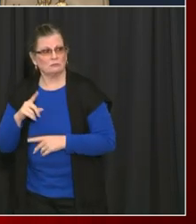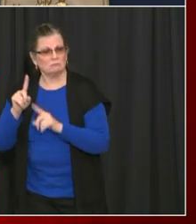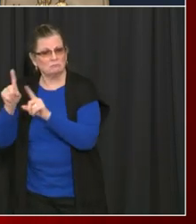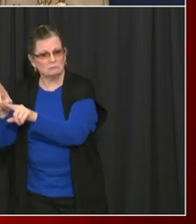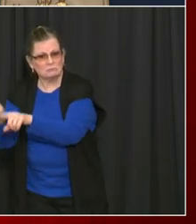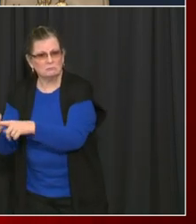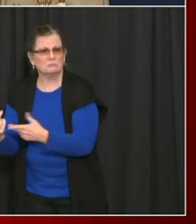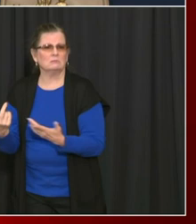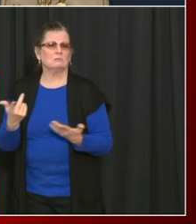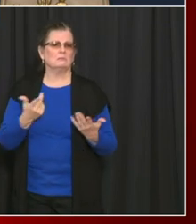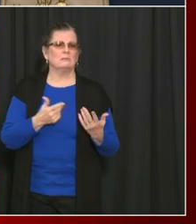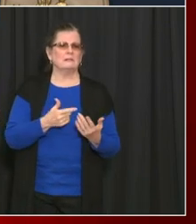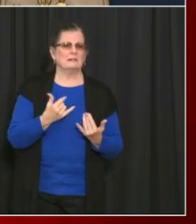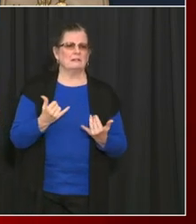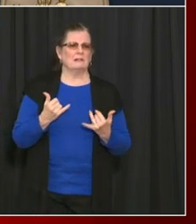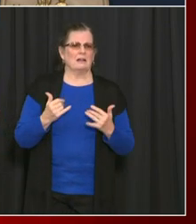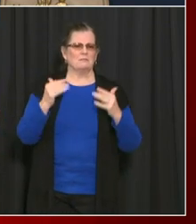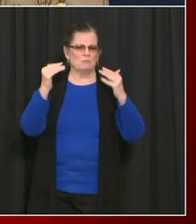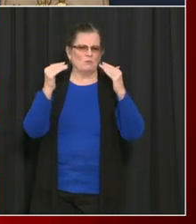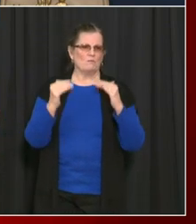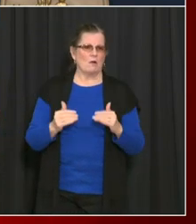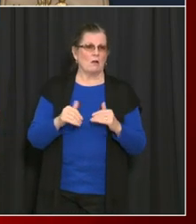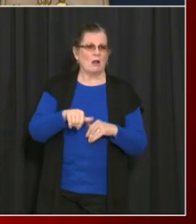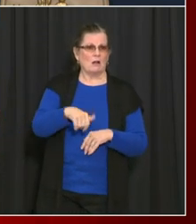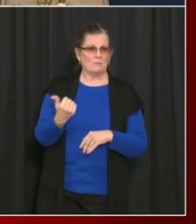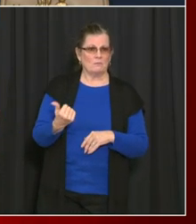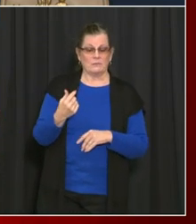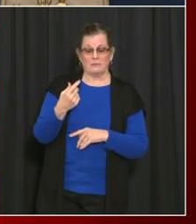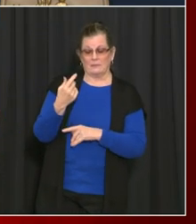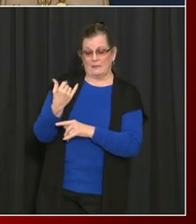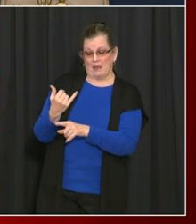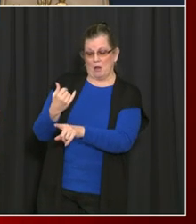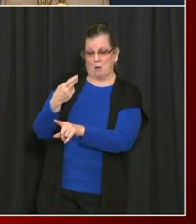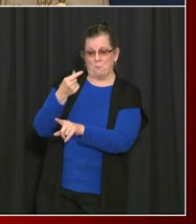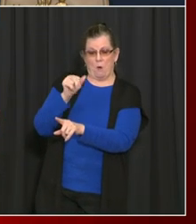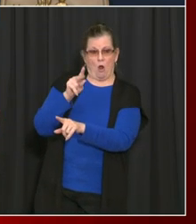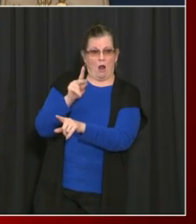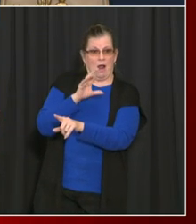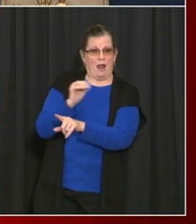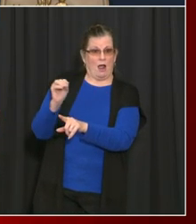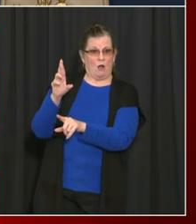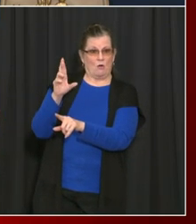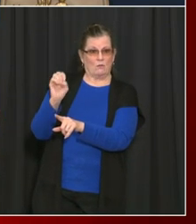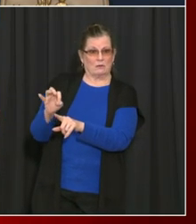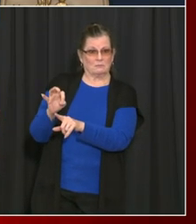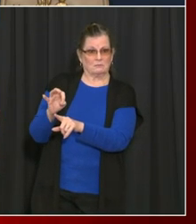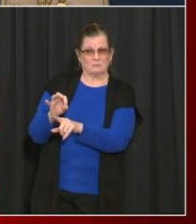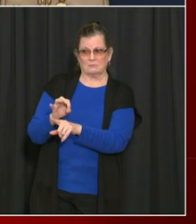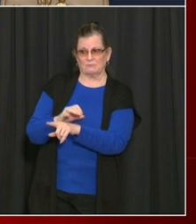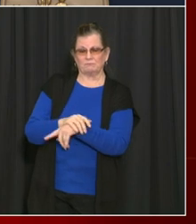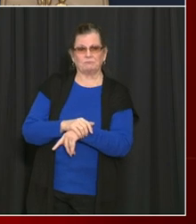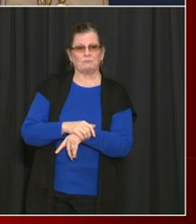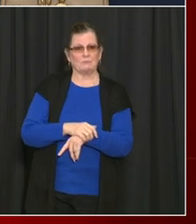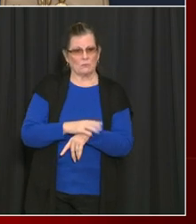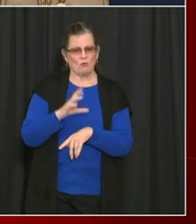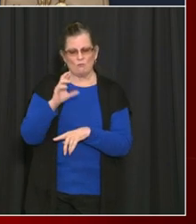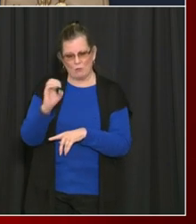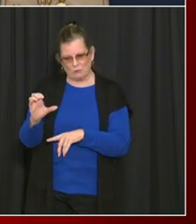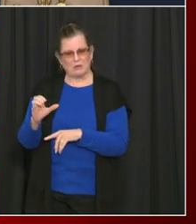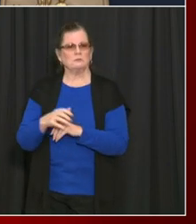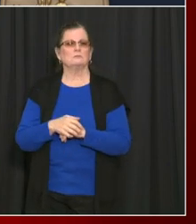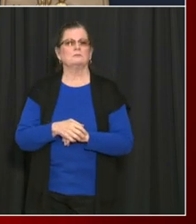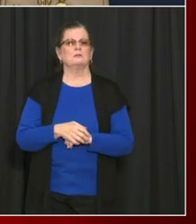Let's move on to parks and recreation, and I'm talking about the parks operated by